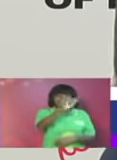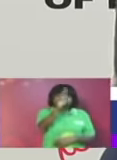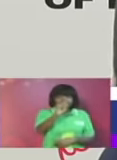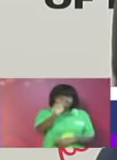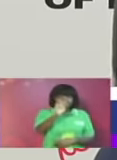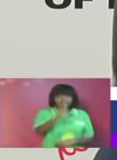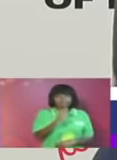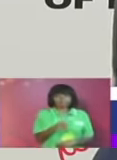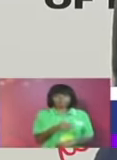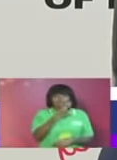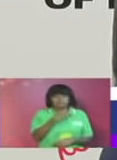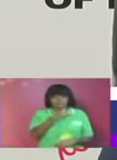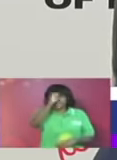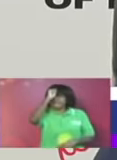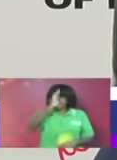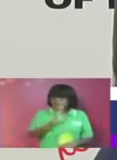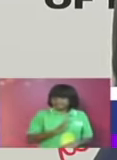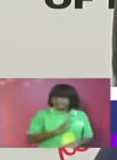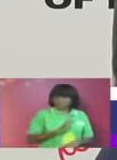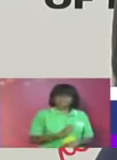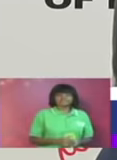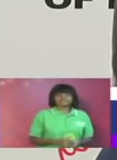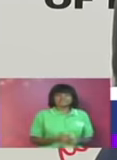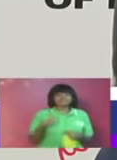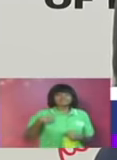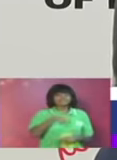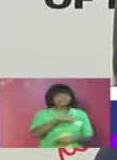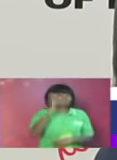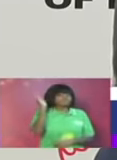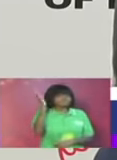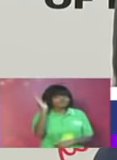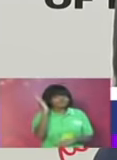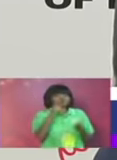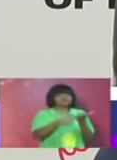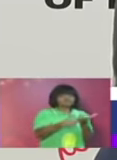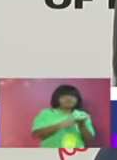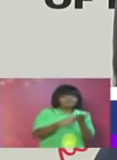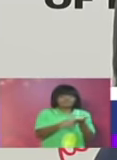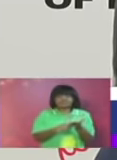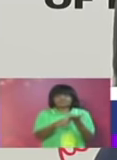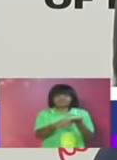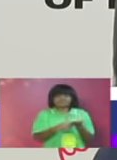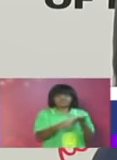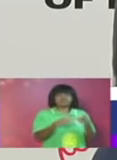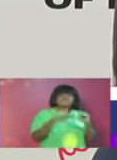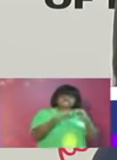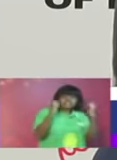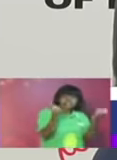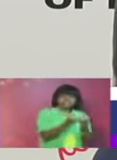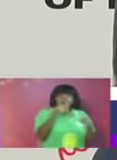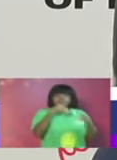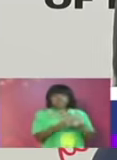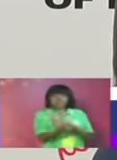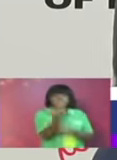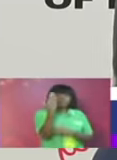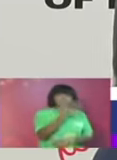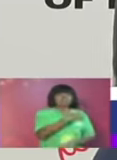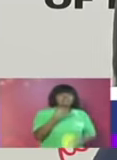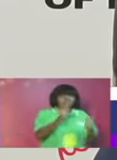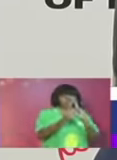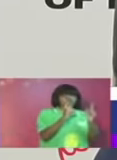gentlemen, after consultation with the health team this morning and the Honorable Prime Minister, I